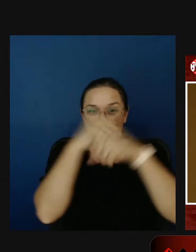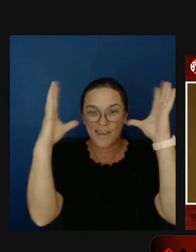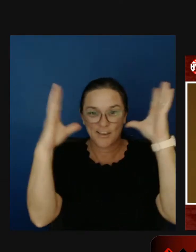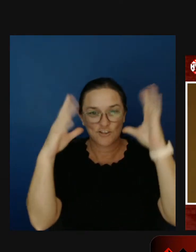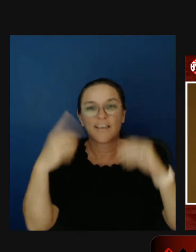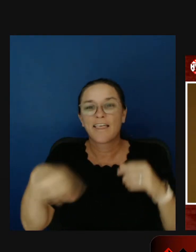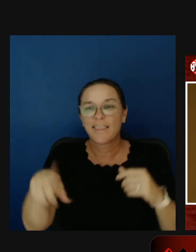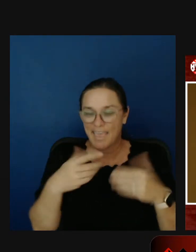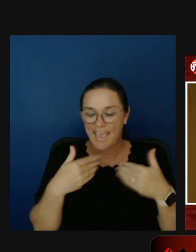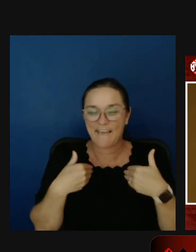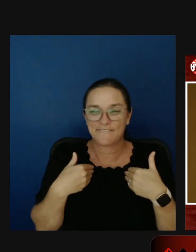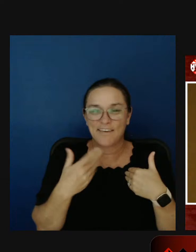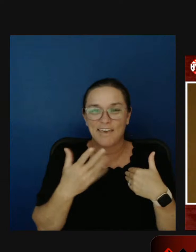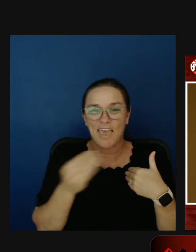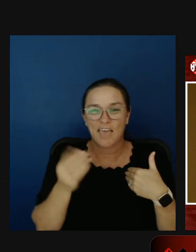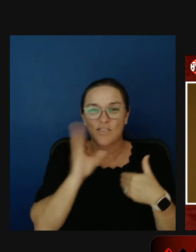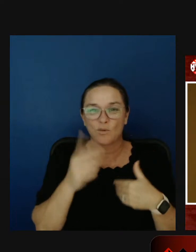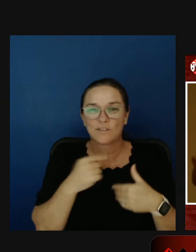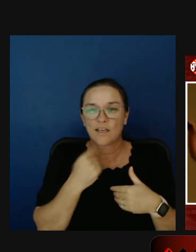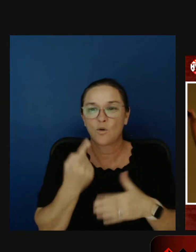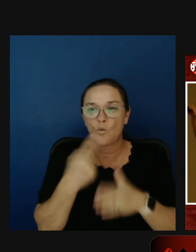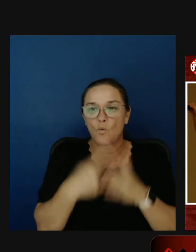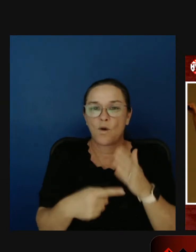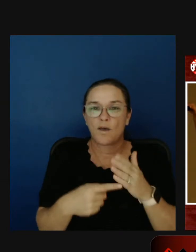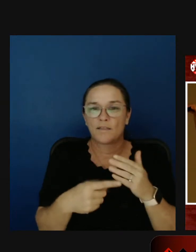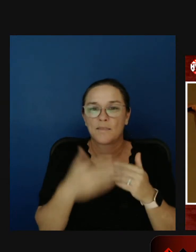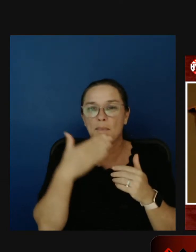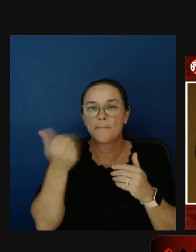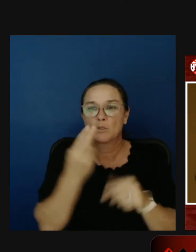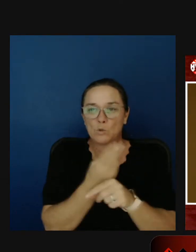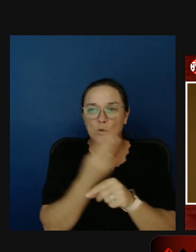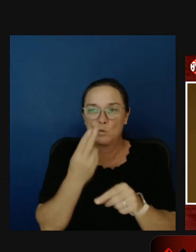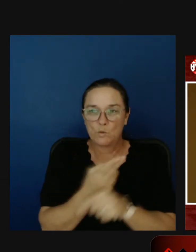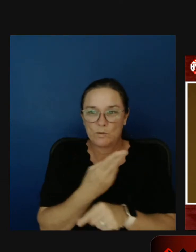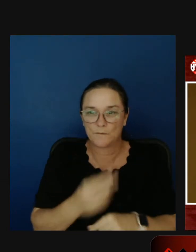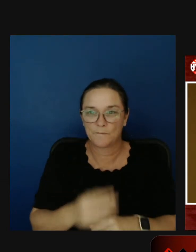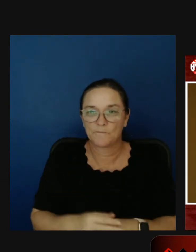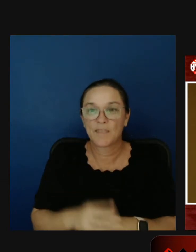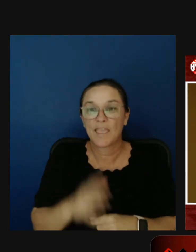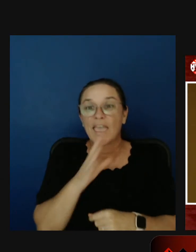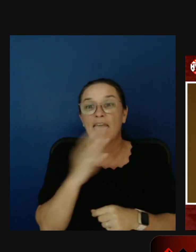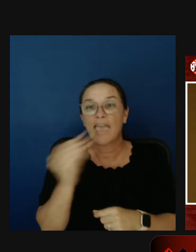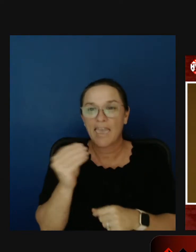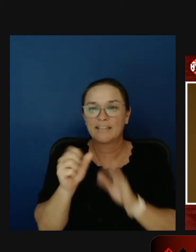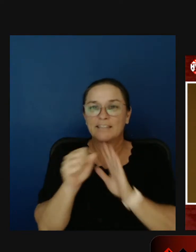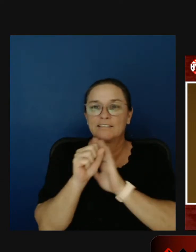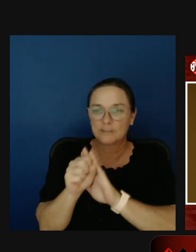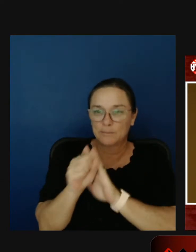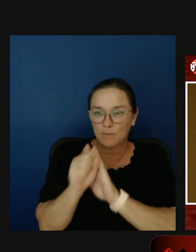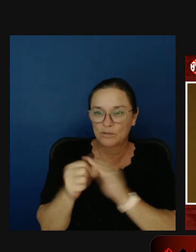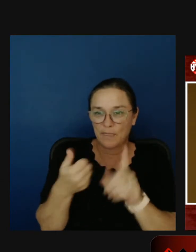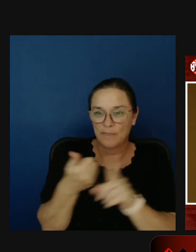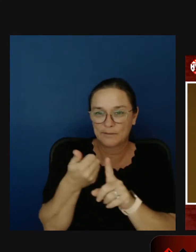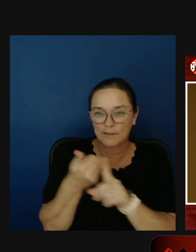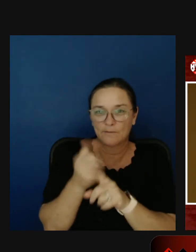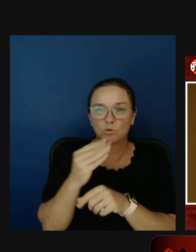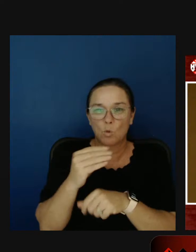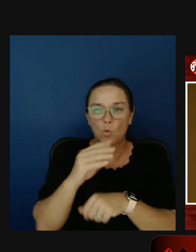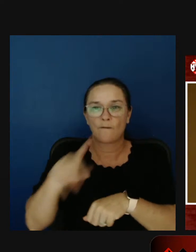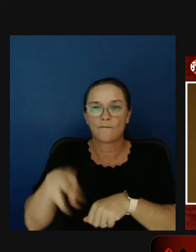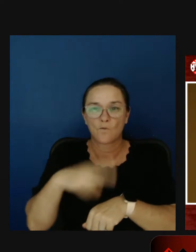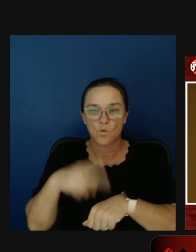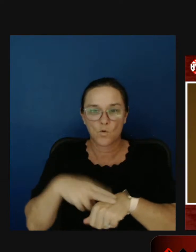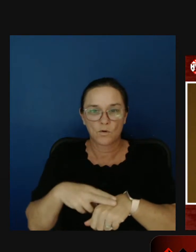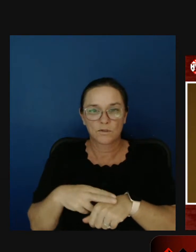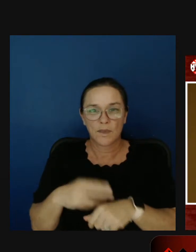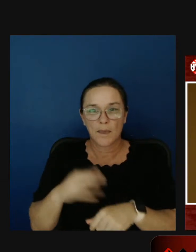got it in there, and they'll tell you what it's best used for, as well as symbols themselves. So, of course, a